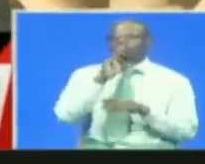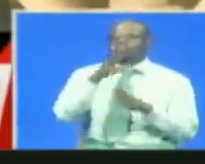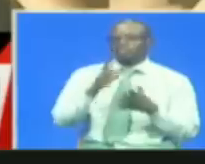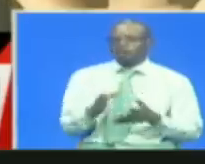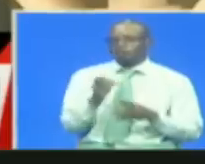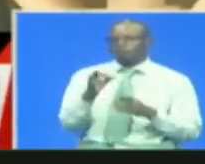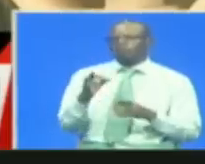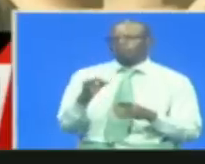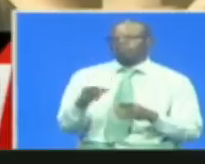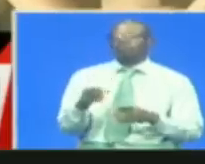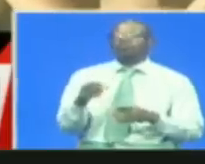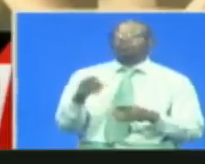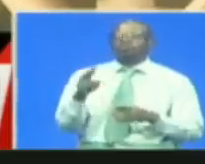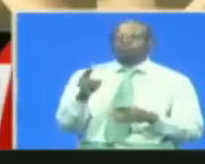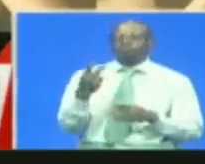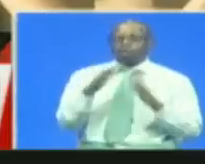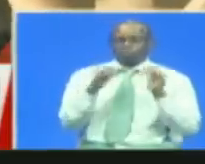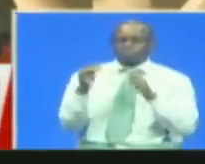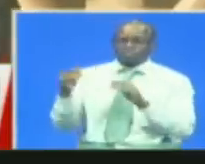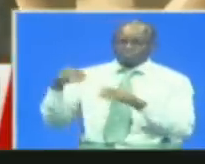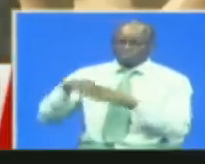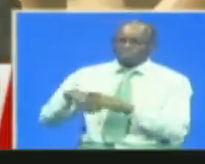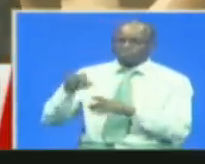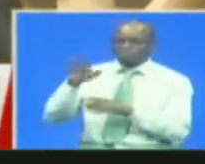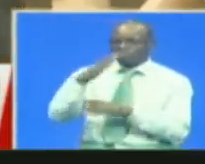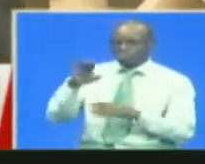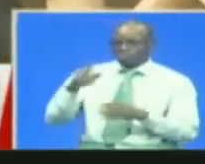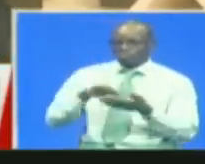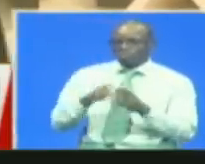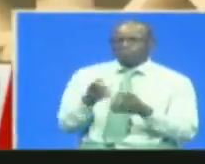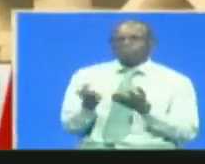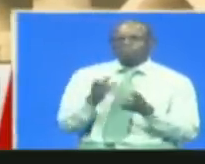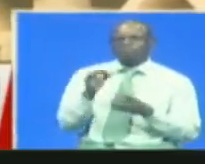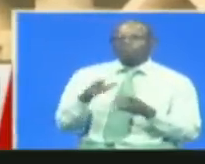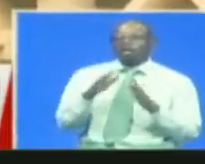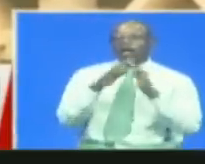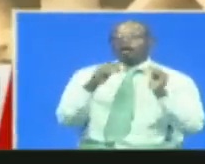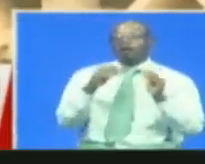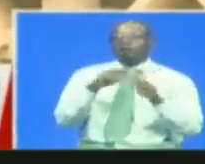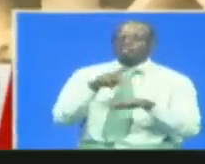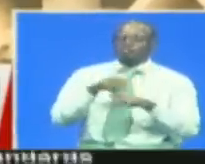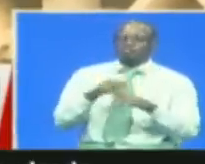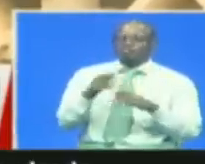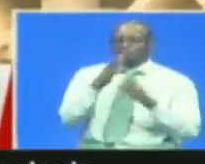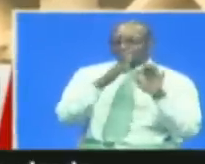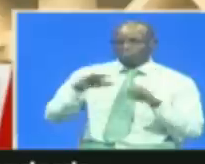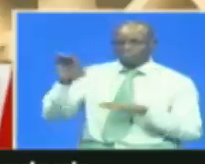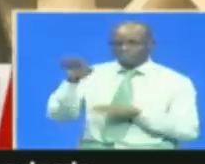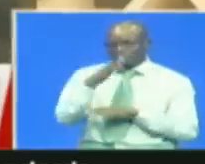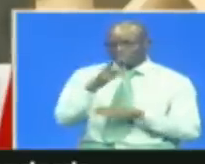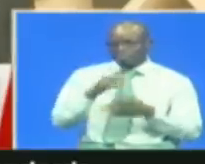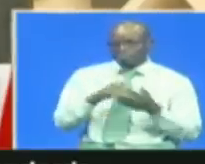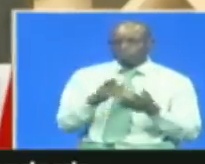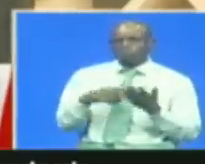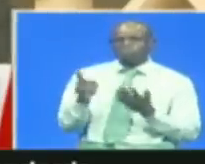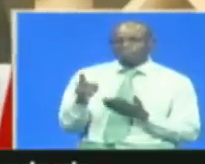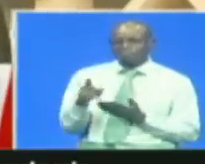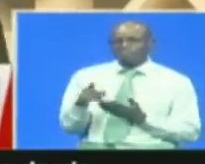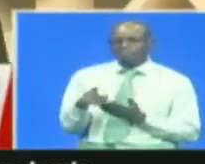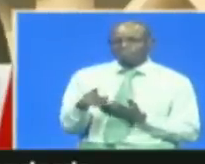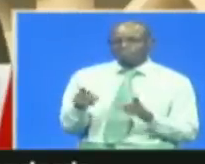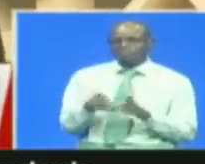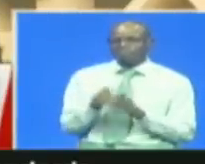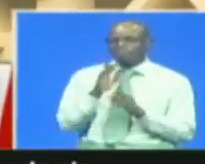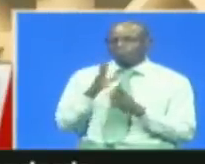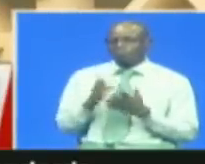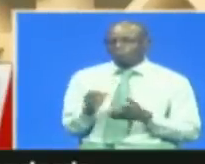houses of parliament, because the business of the House Assembly, of the National Assembly, is to pass the bill. The Speaker of the